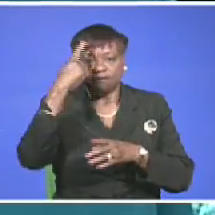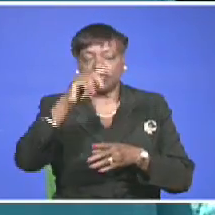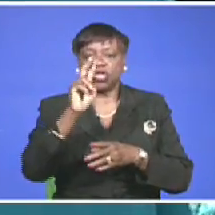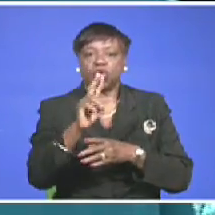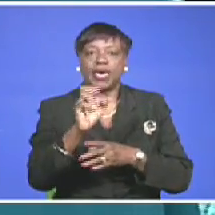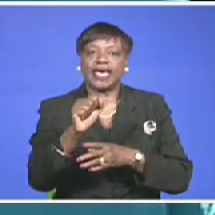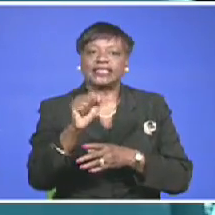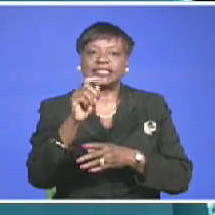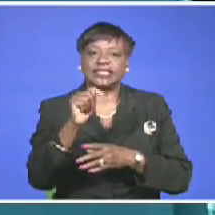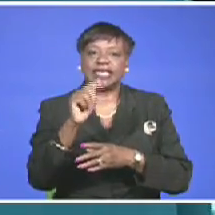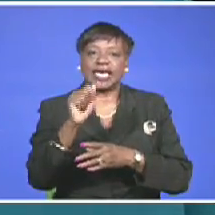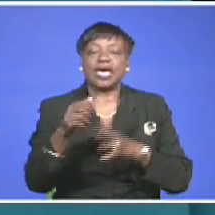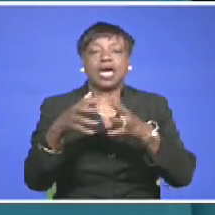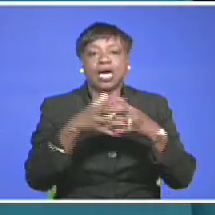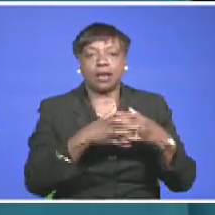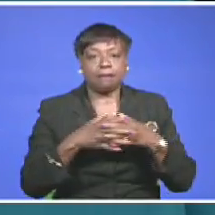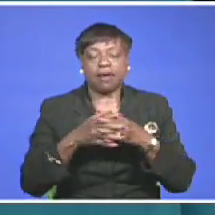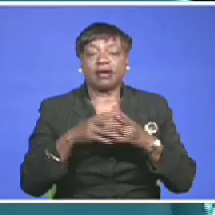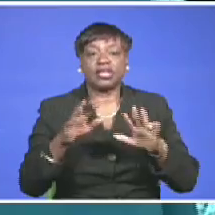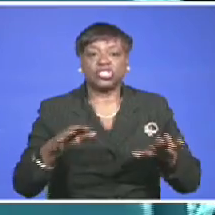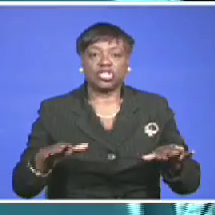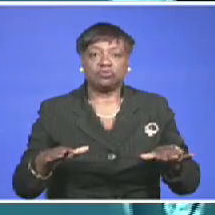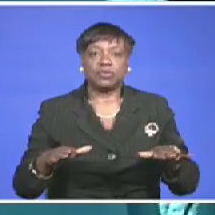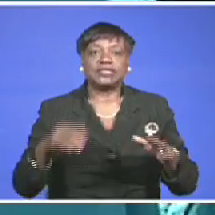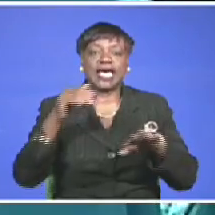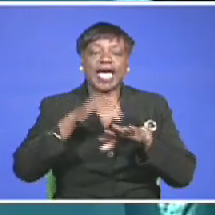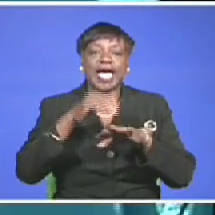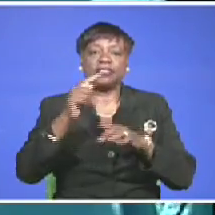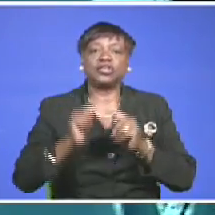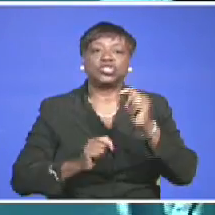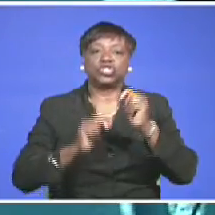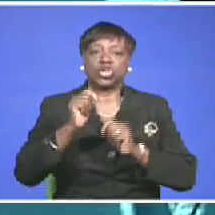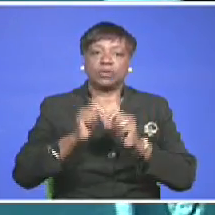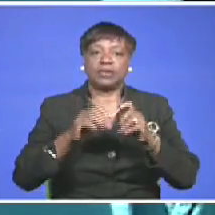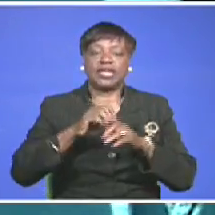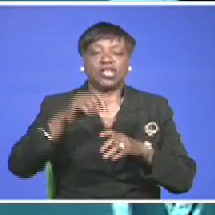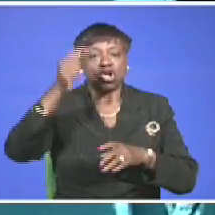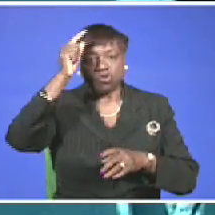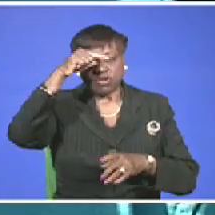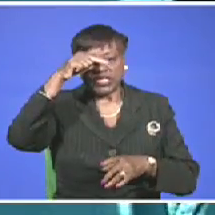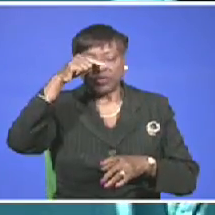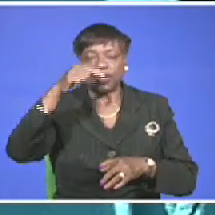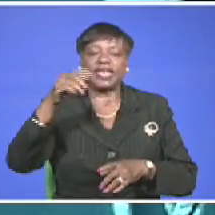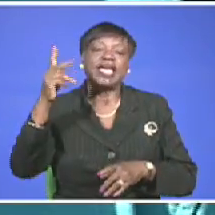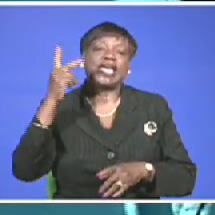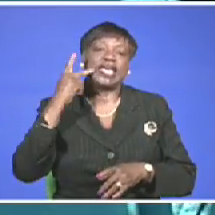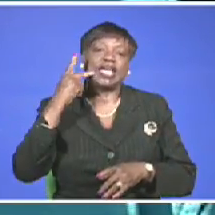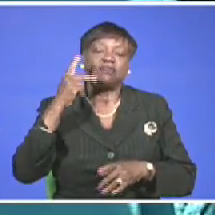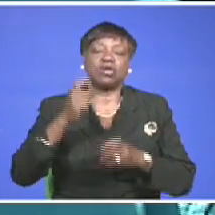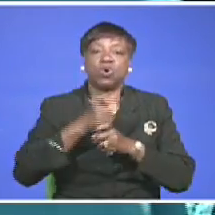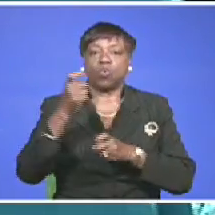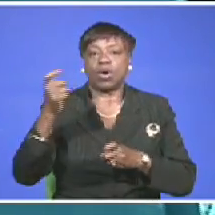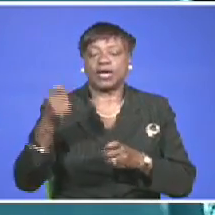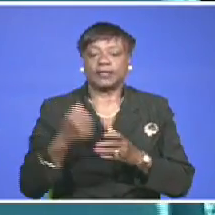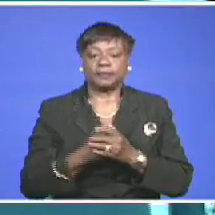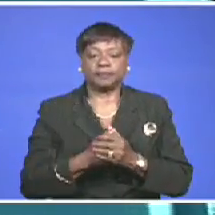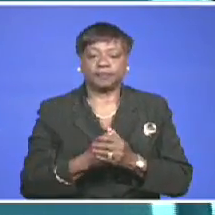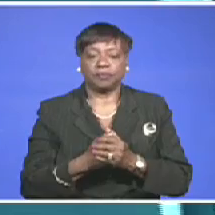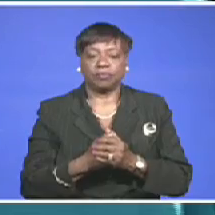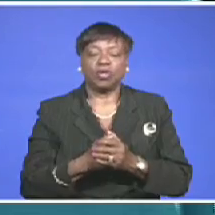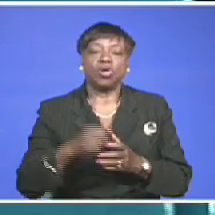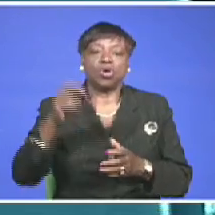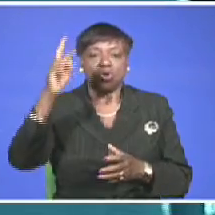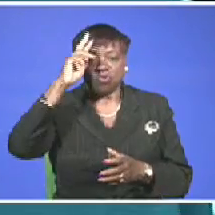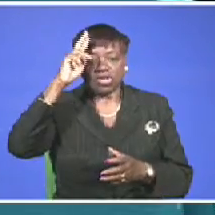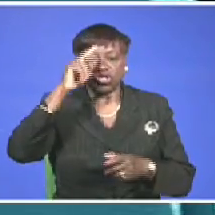USTA, coaching American kids, and he was actually at the tournament in Greece when Carrie won it. You know, he was over there with an American kid. But see, Roger